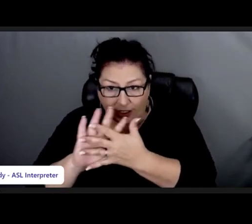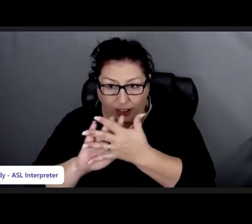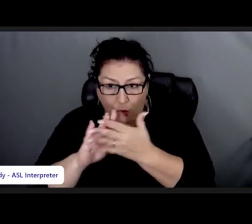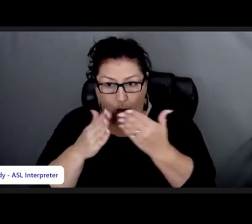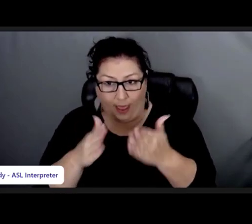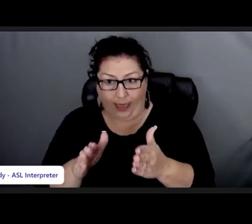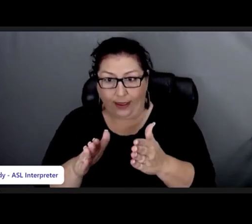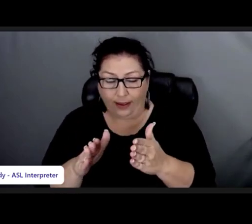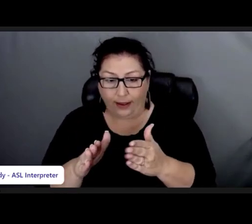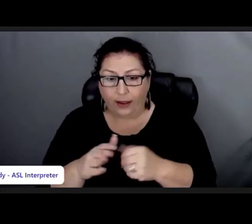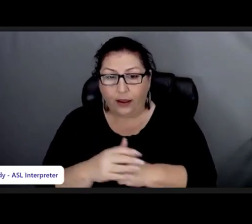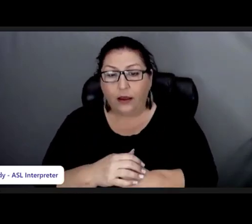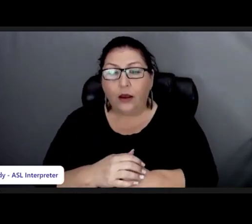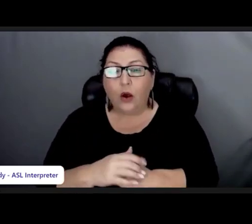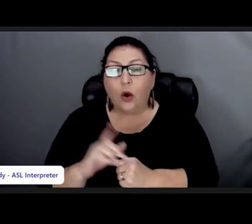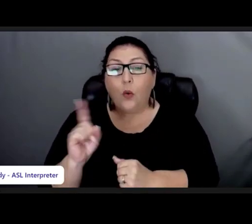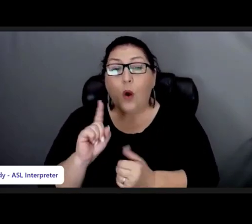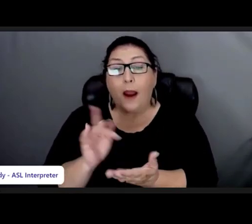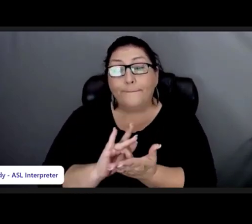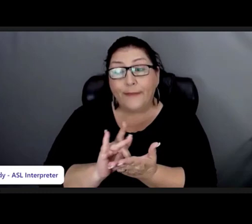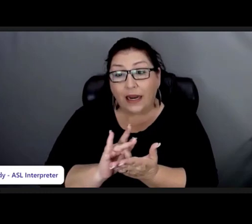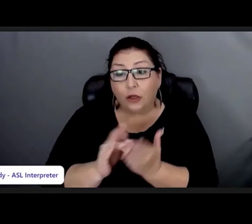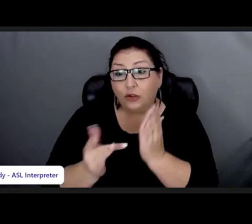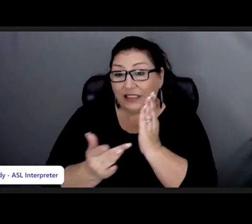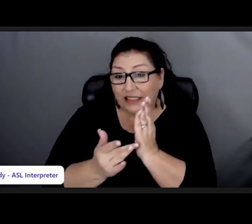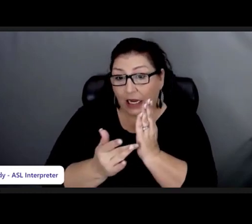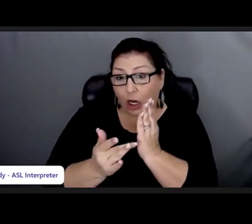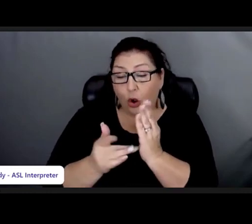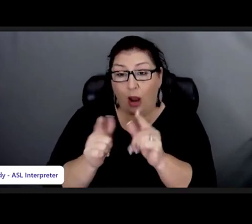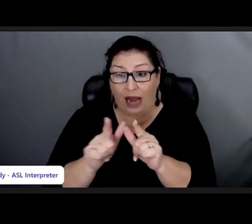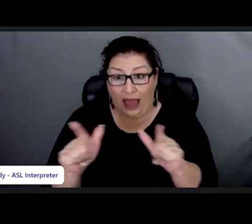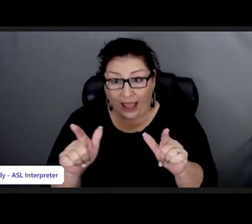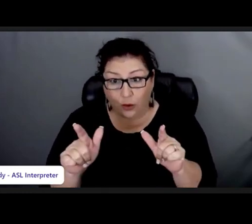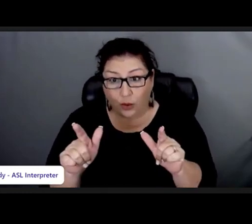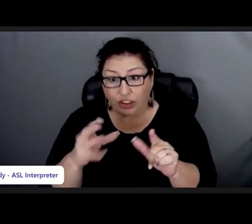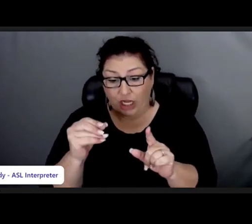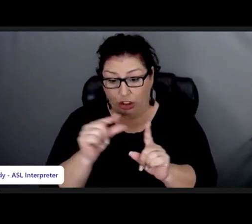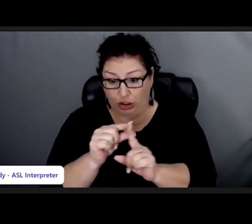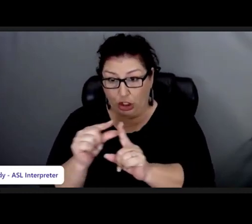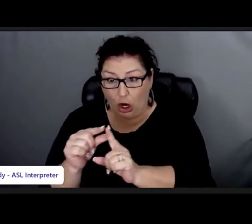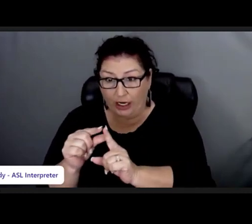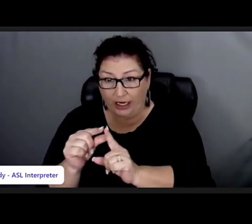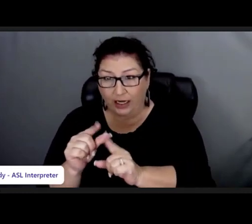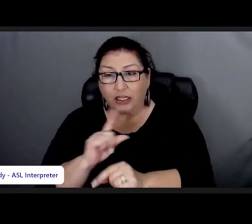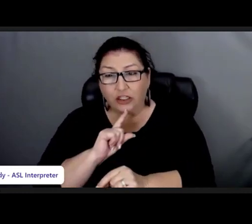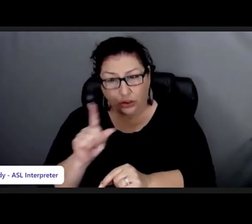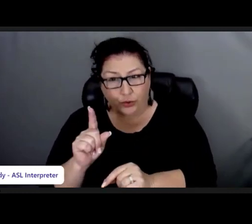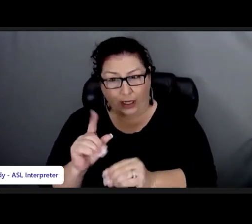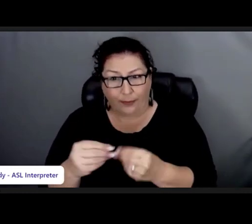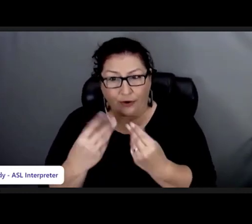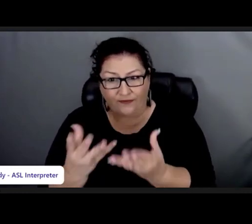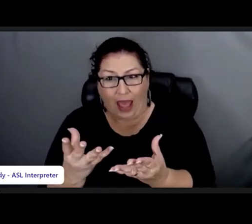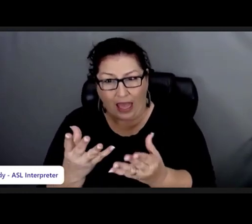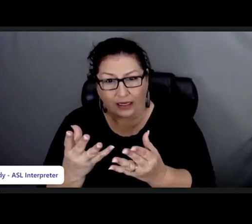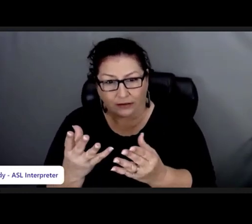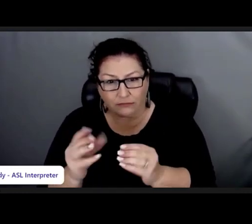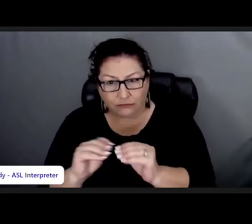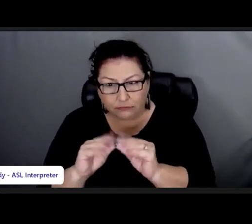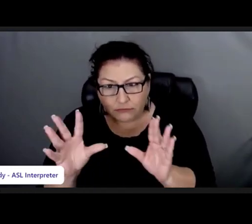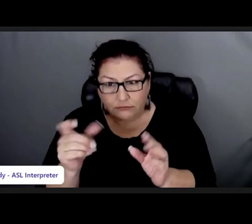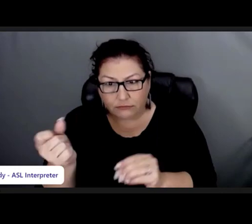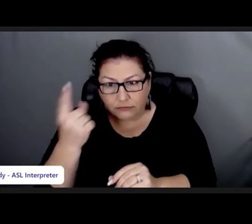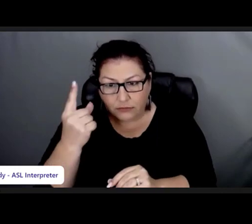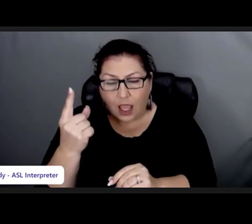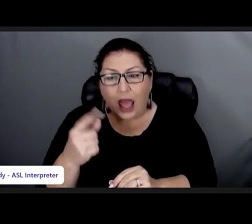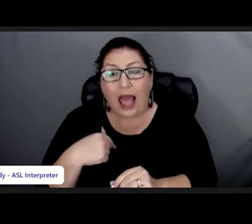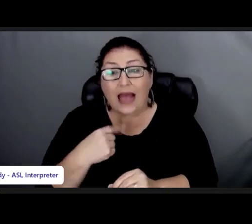way and where medical technical language and jargon is simplified. I say this because